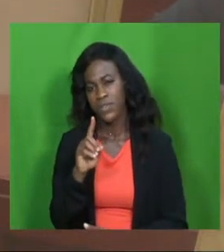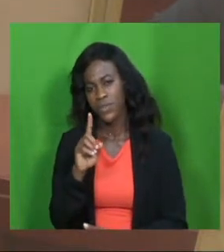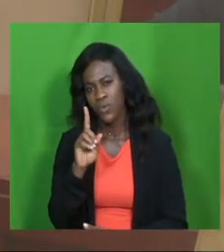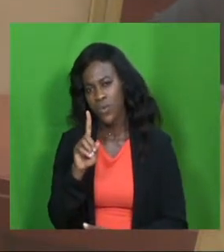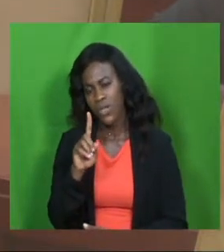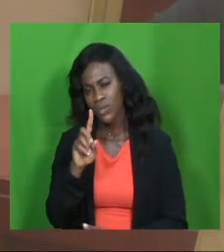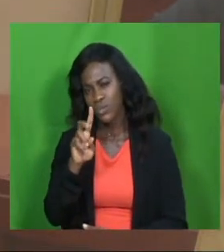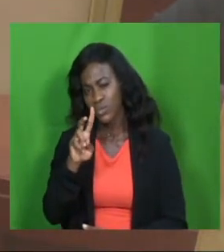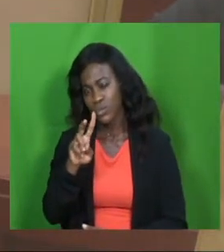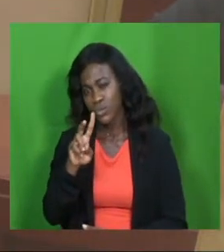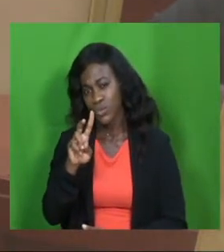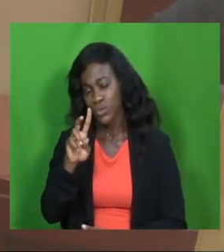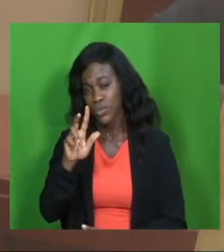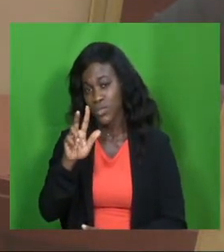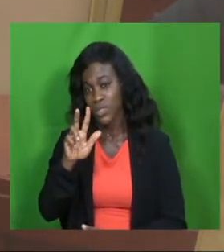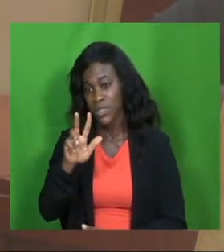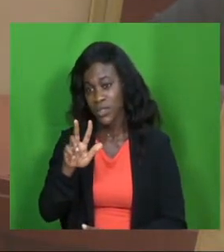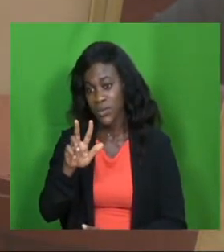3